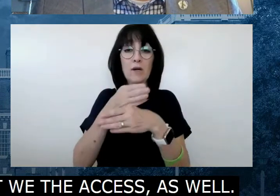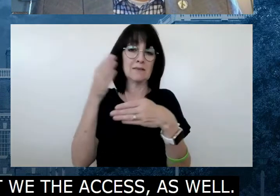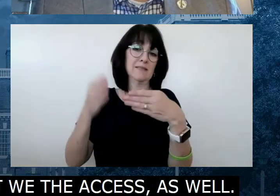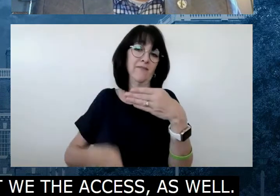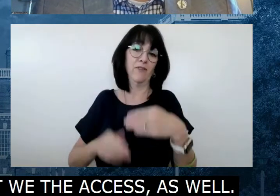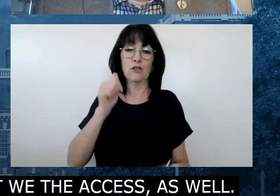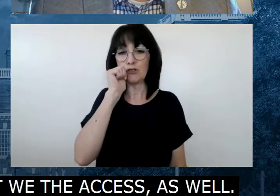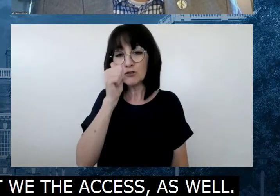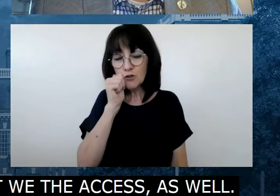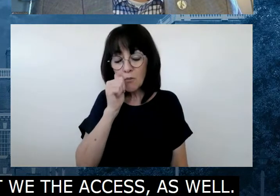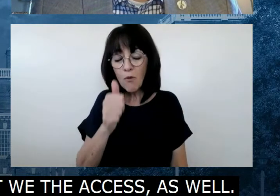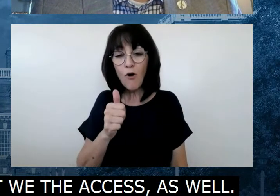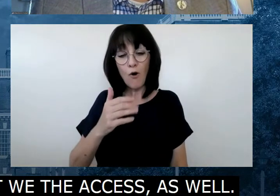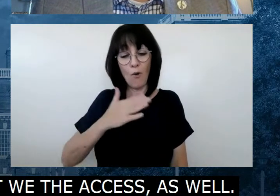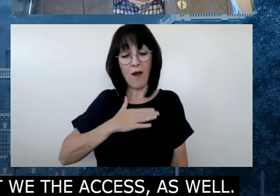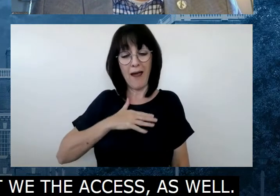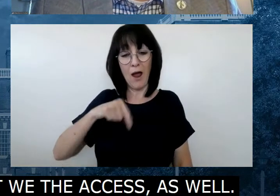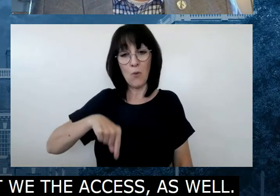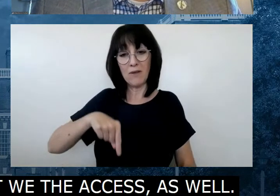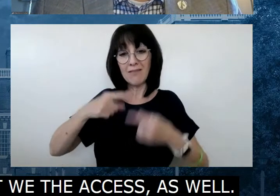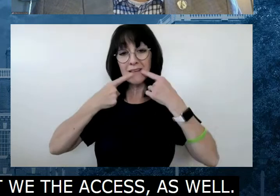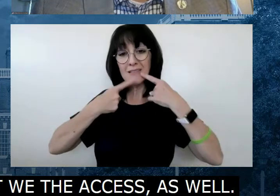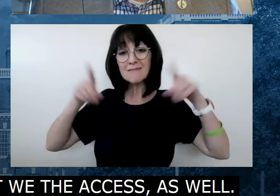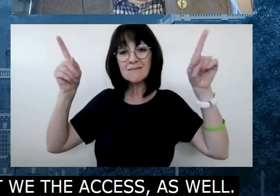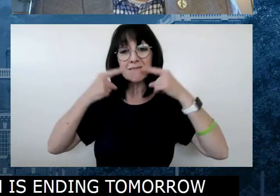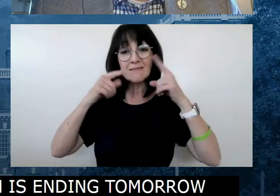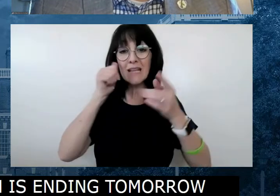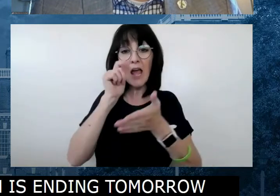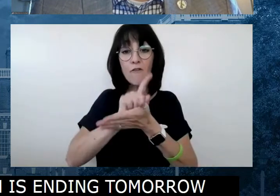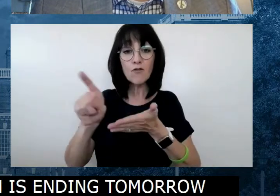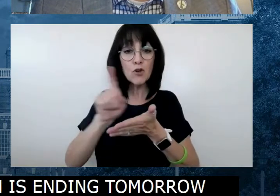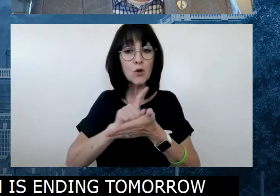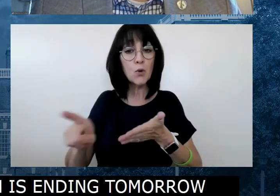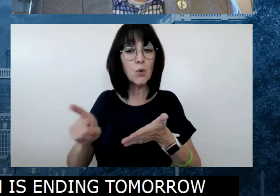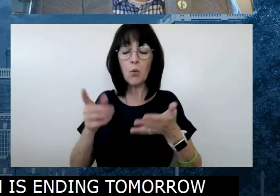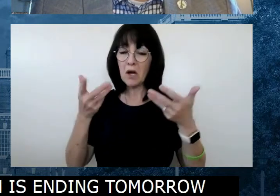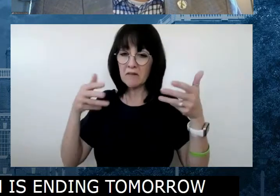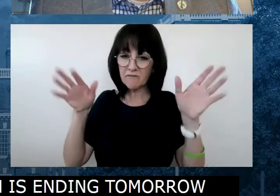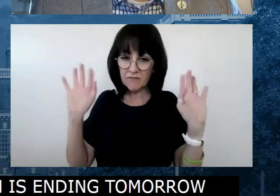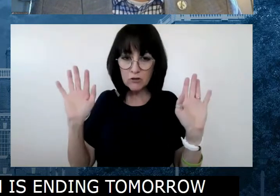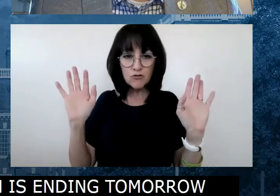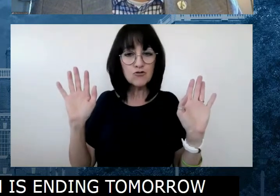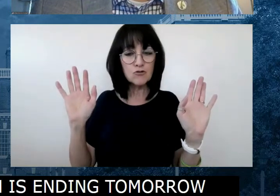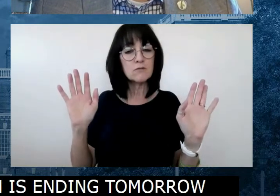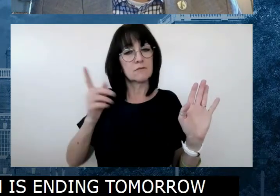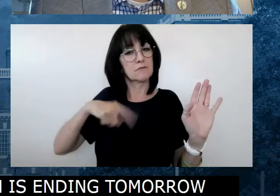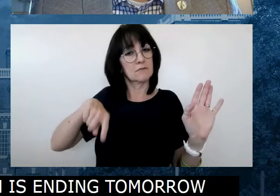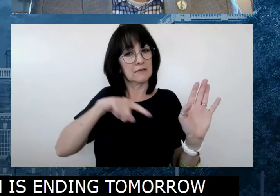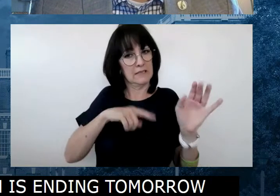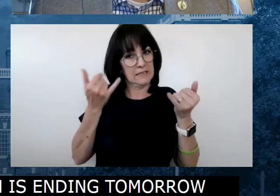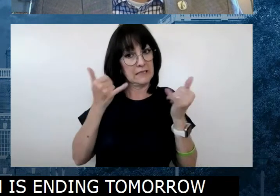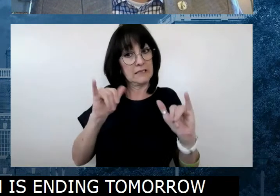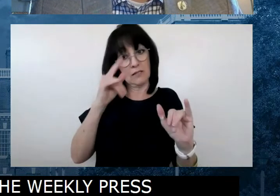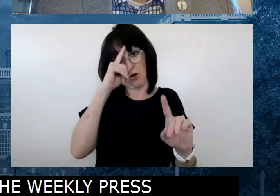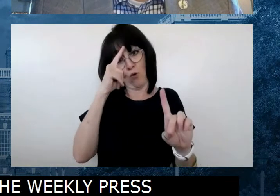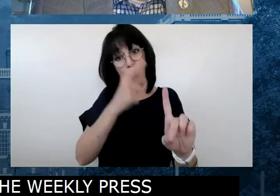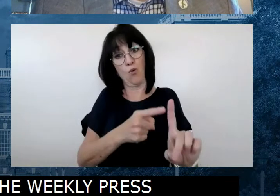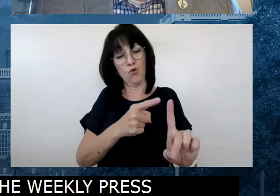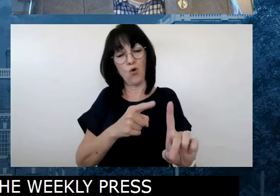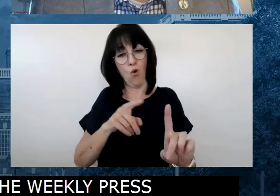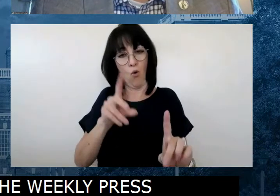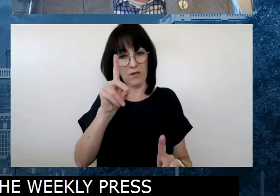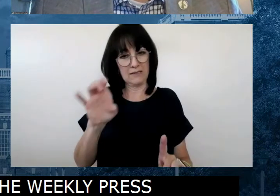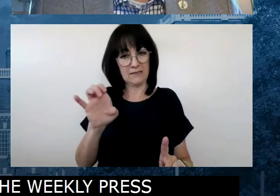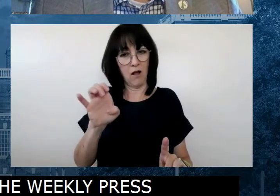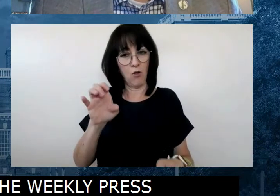weekly press conferences, this vaccination effort is what is going to help keep Delawareans safe, help us get the kids back to school in the fall,